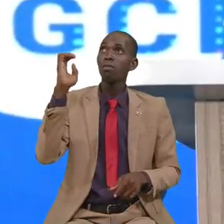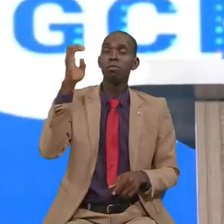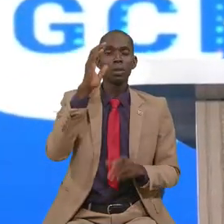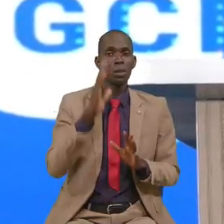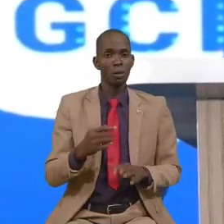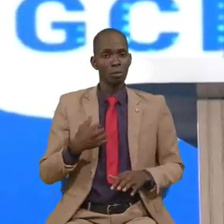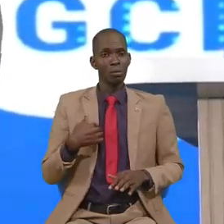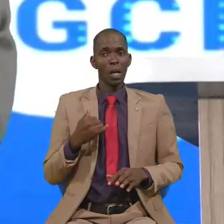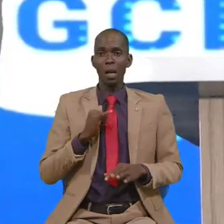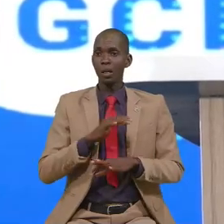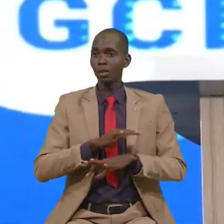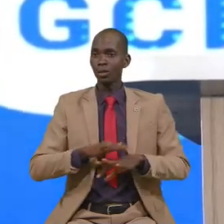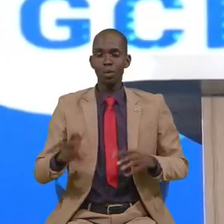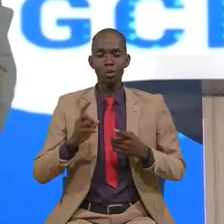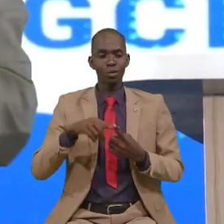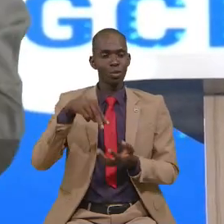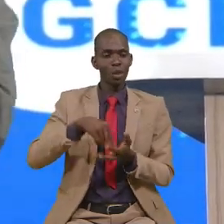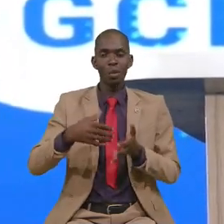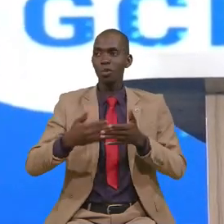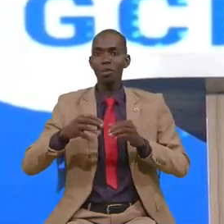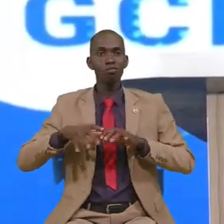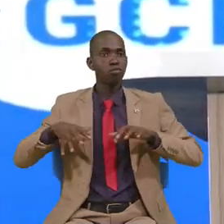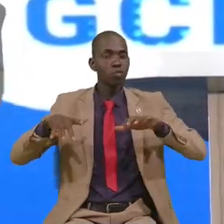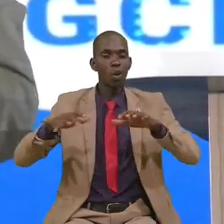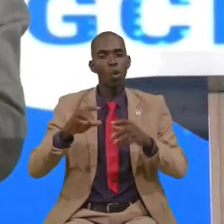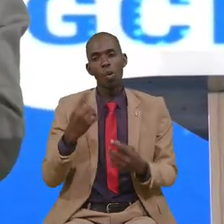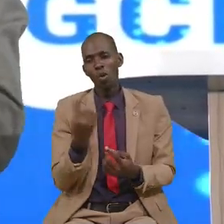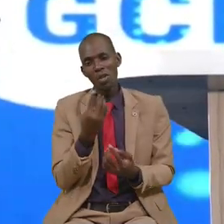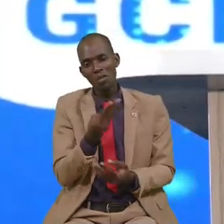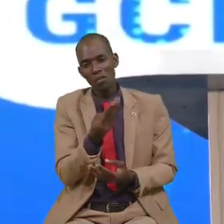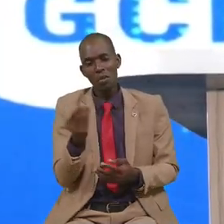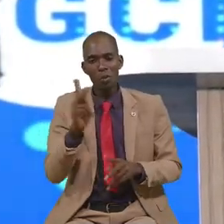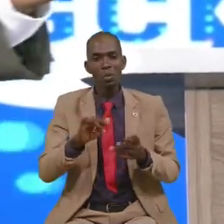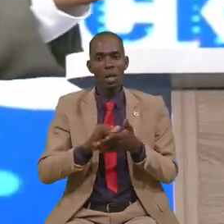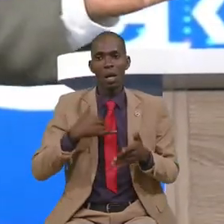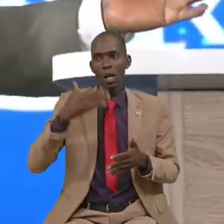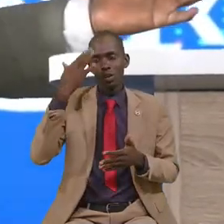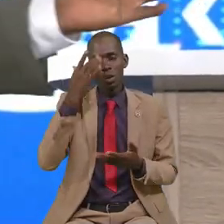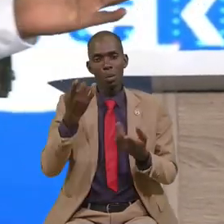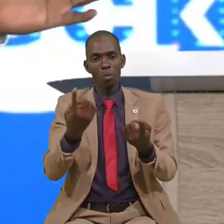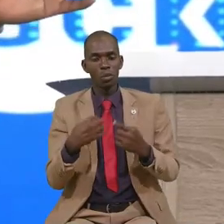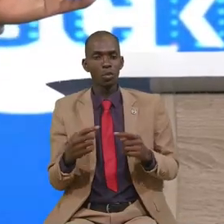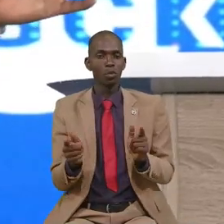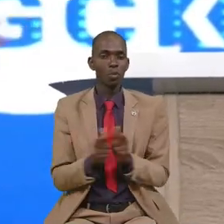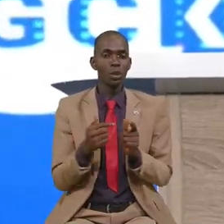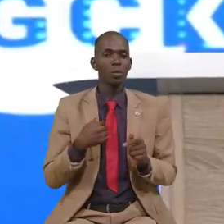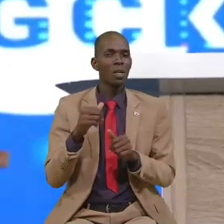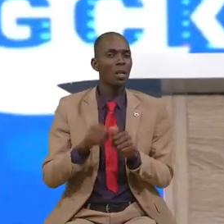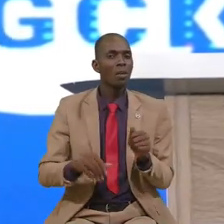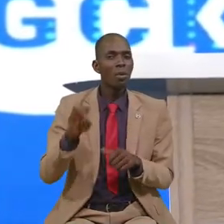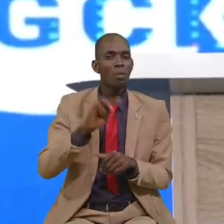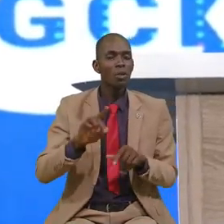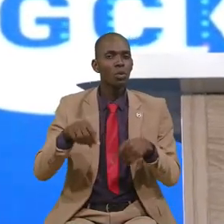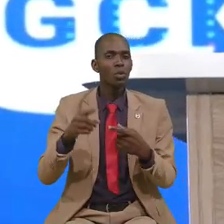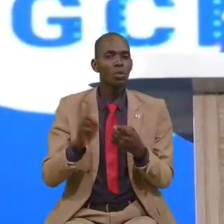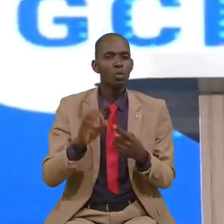to stand before a crowd, except the crowd I know that come every Monday. But to go to a strange land and then